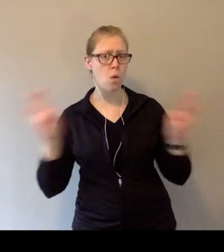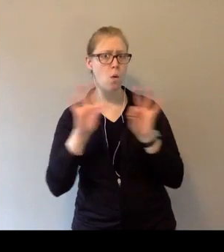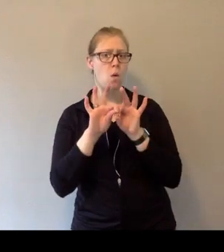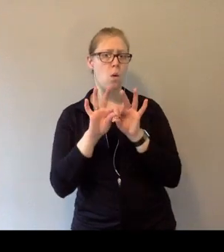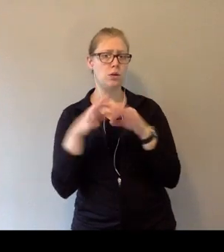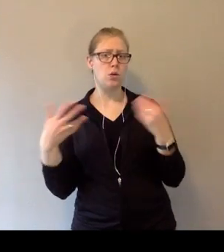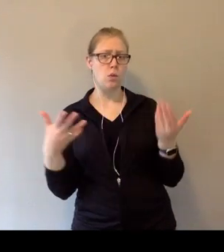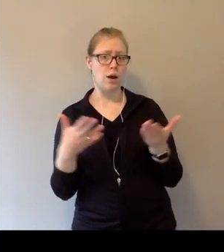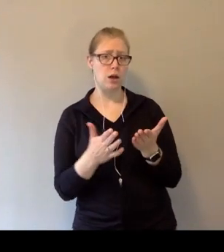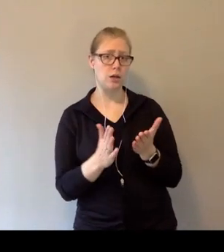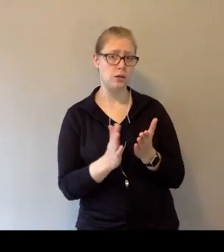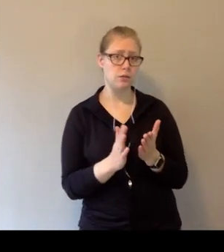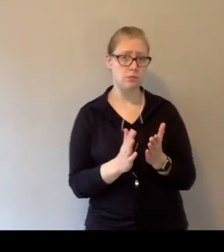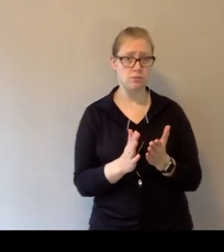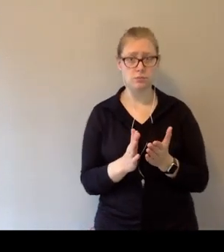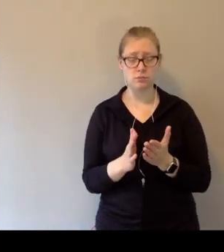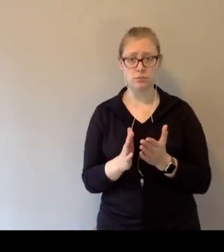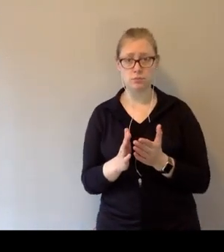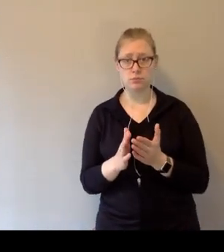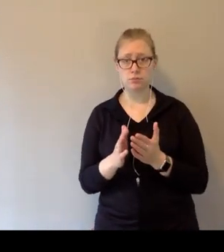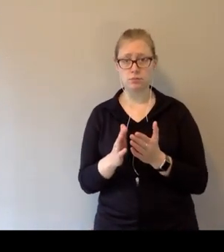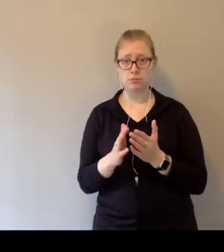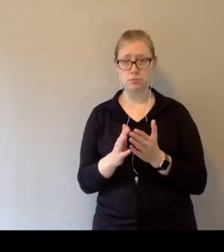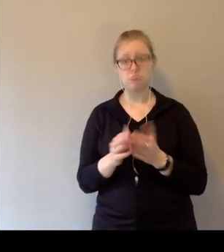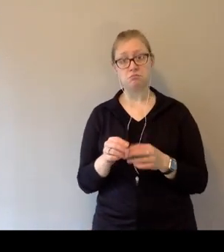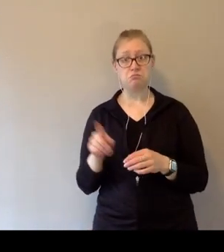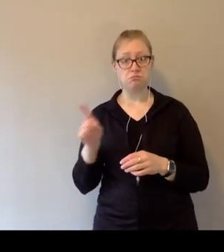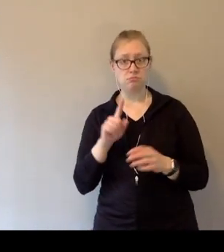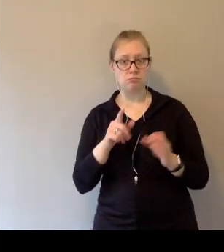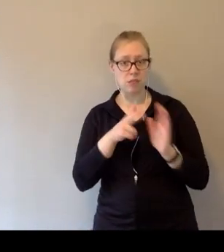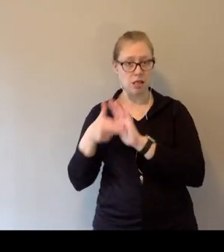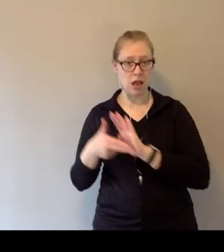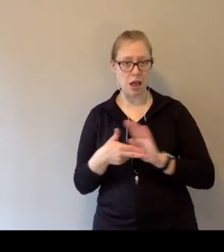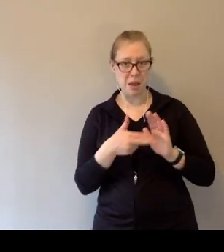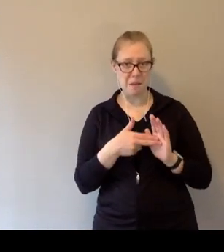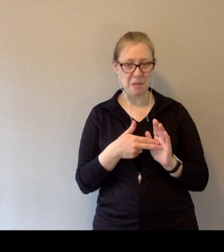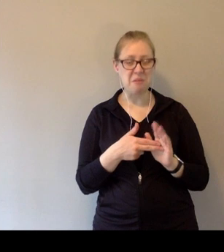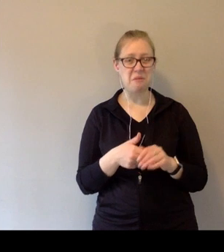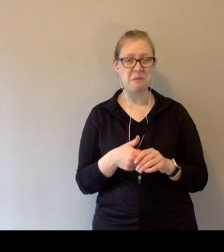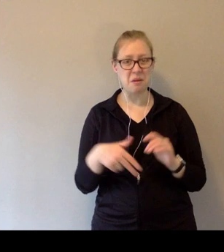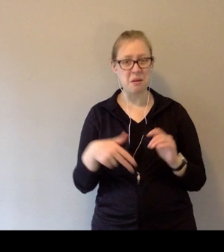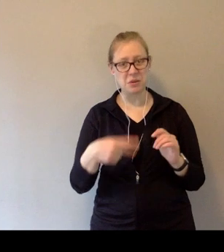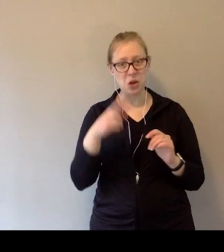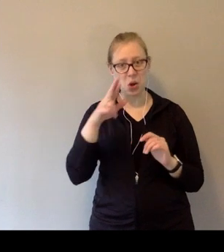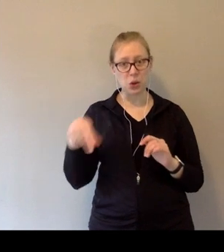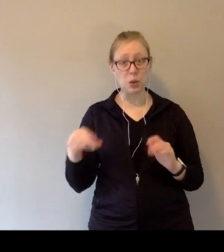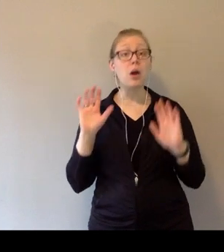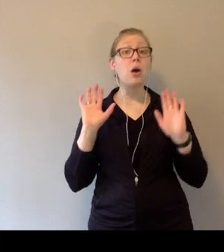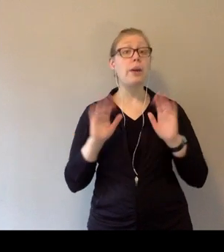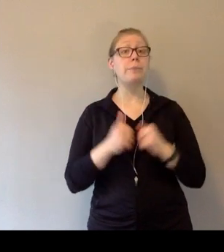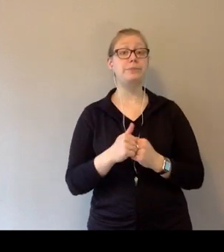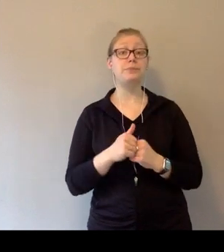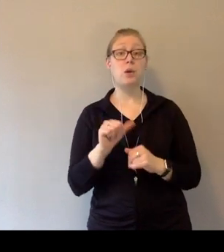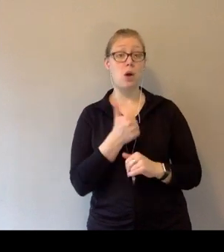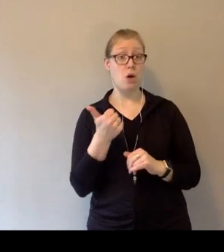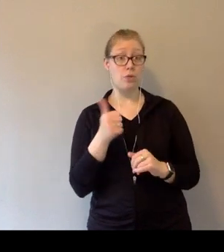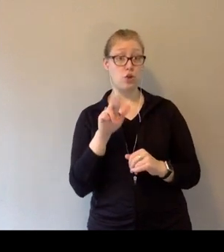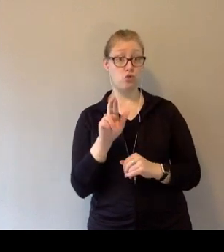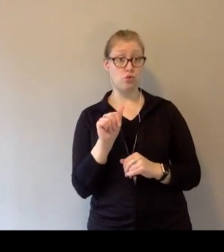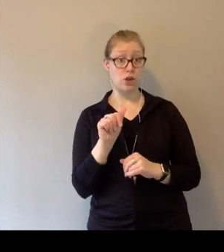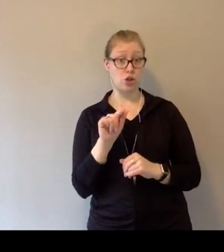so small p, small r, small q. Okay, so the other ratio that was special was